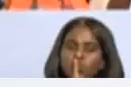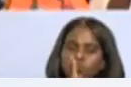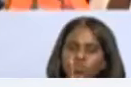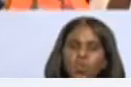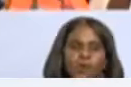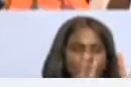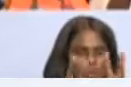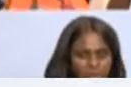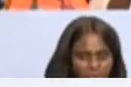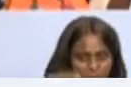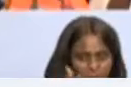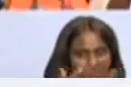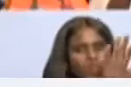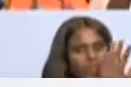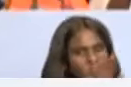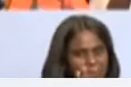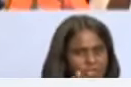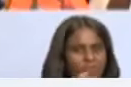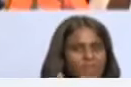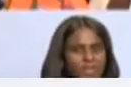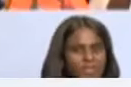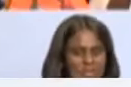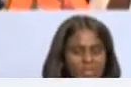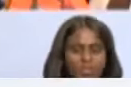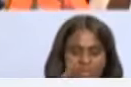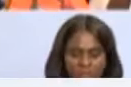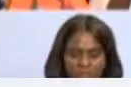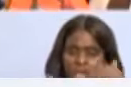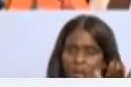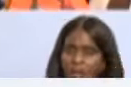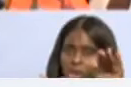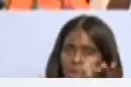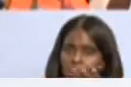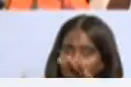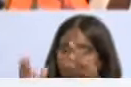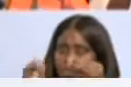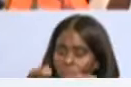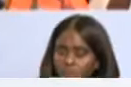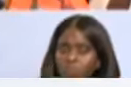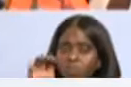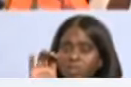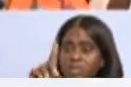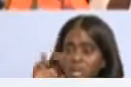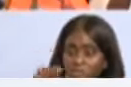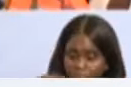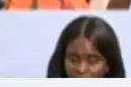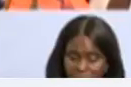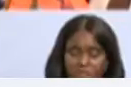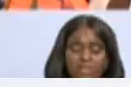these developments. Yeah. And when we allocate more CDF, which we will this year,